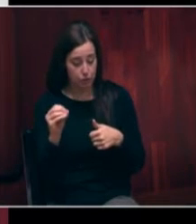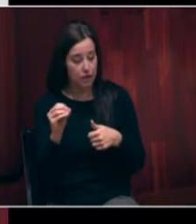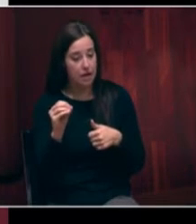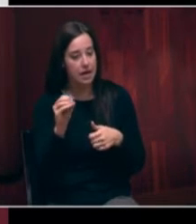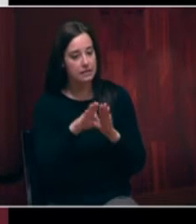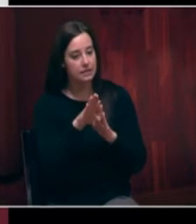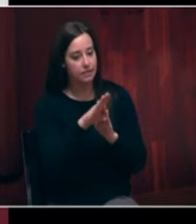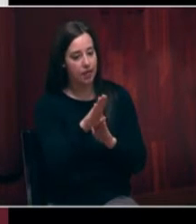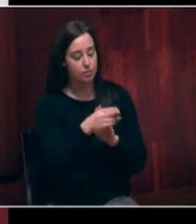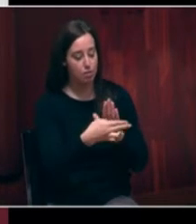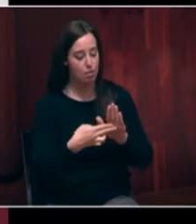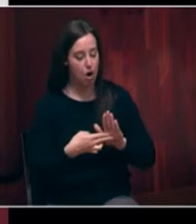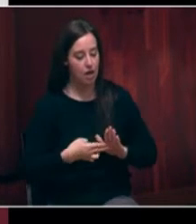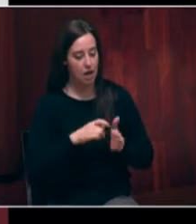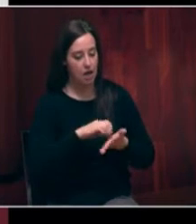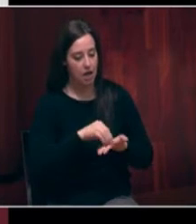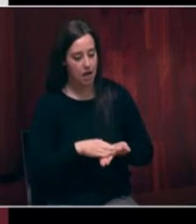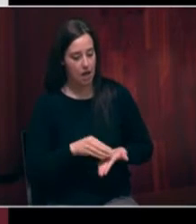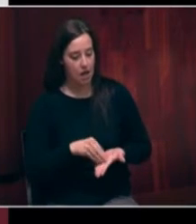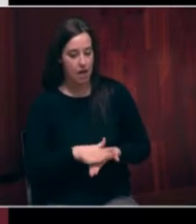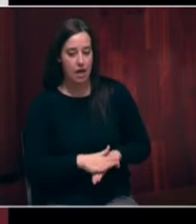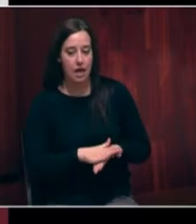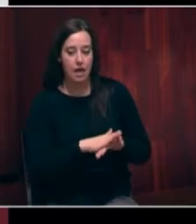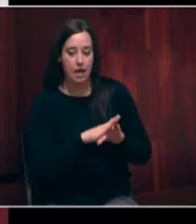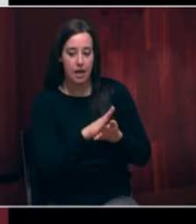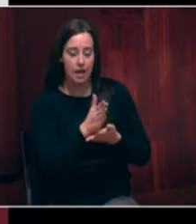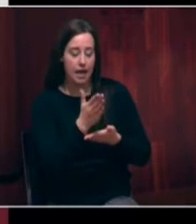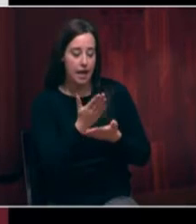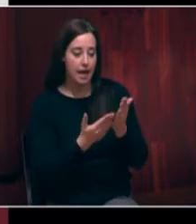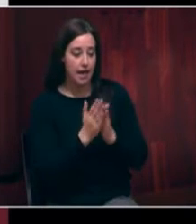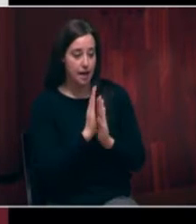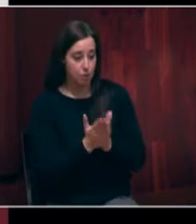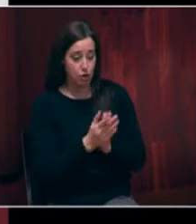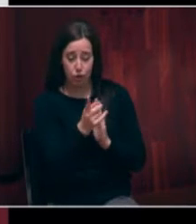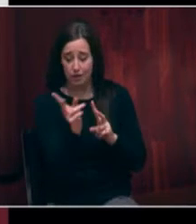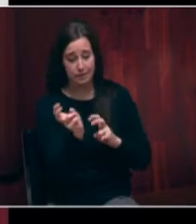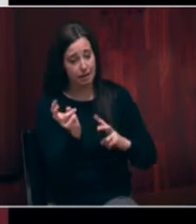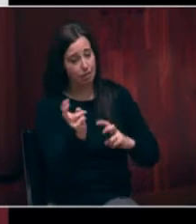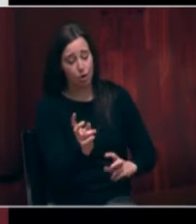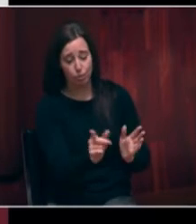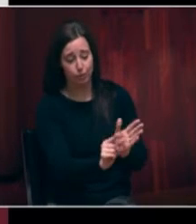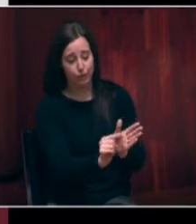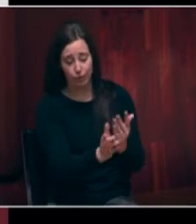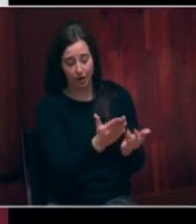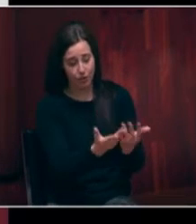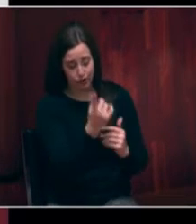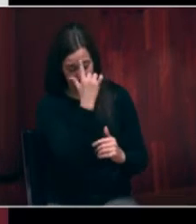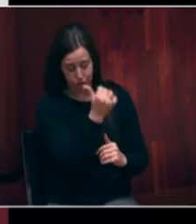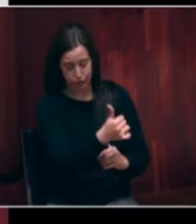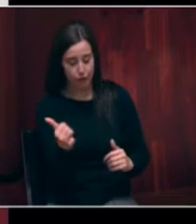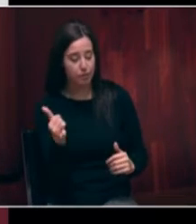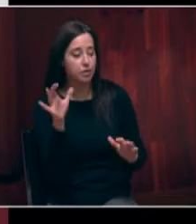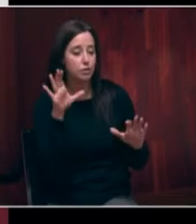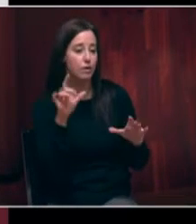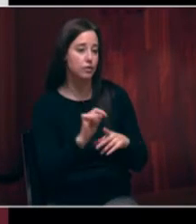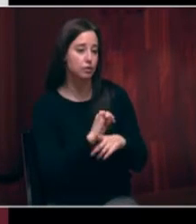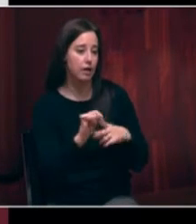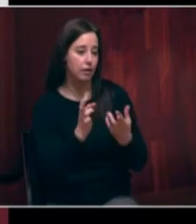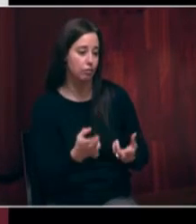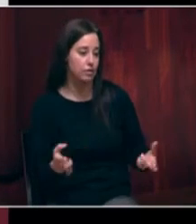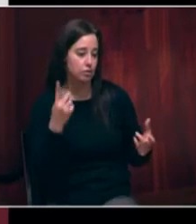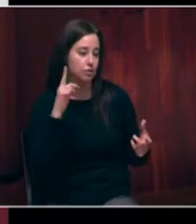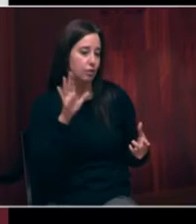handbook that's available from our website now. If you were to look at it, you could download it, print it, do whatever you want to do with it. But it's a great training resource for